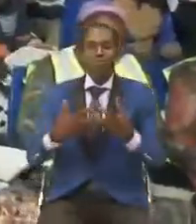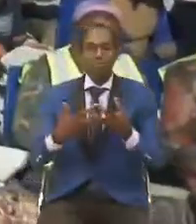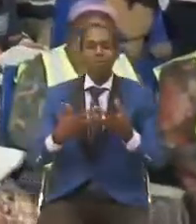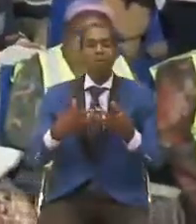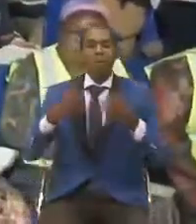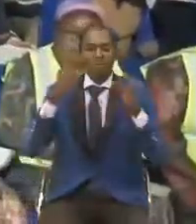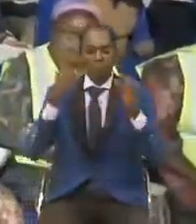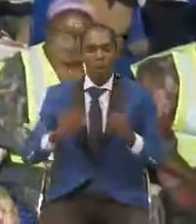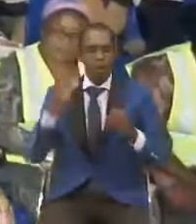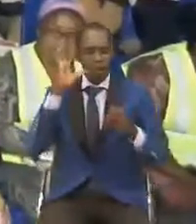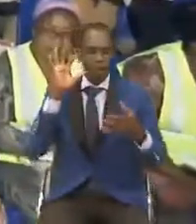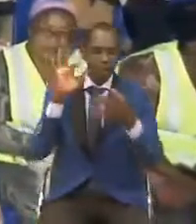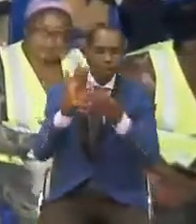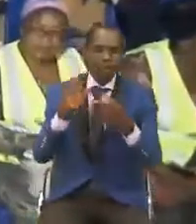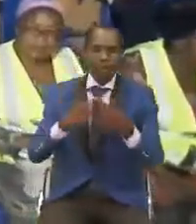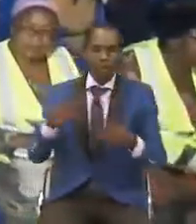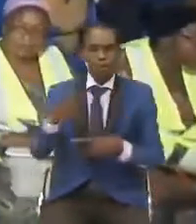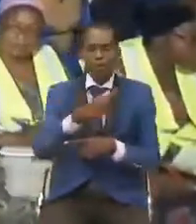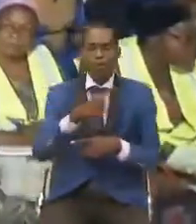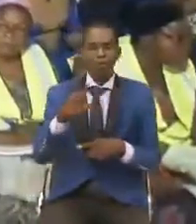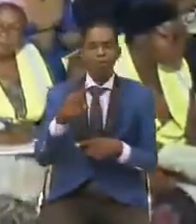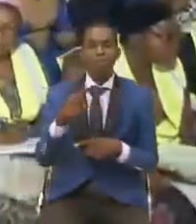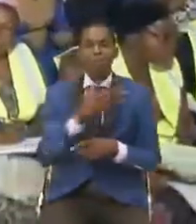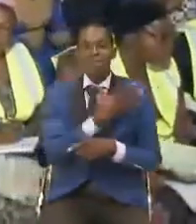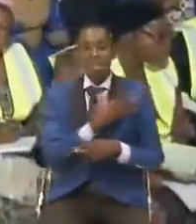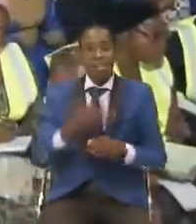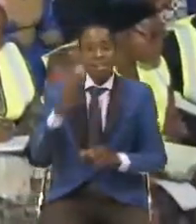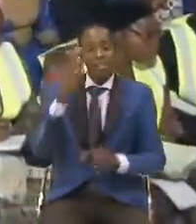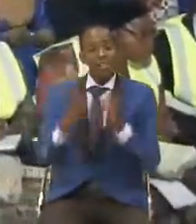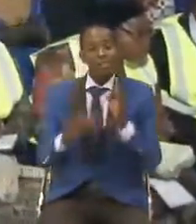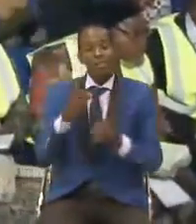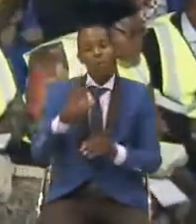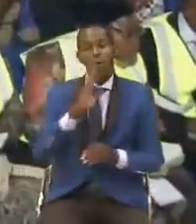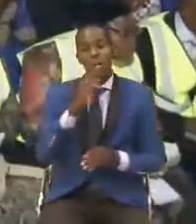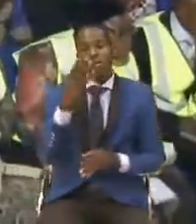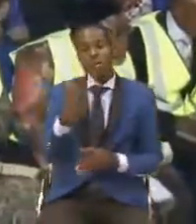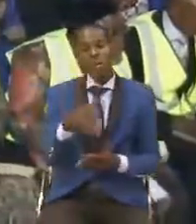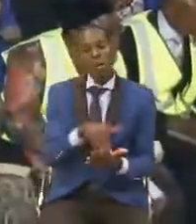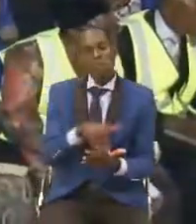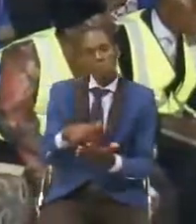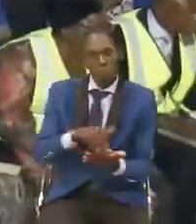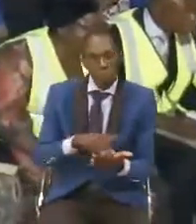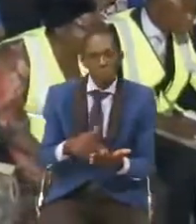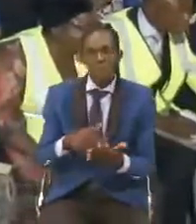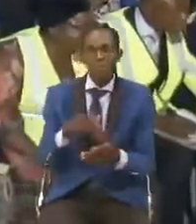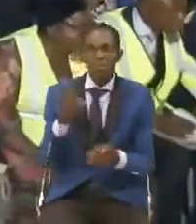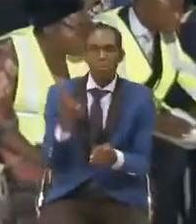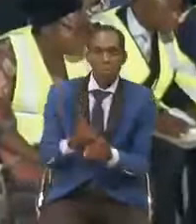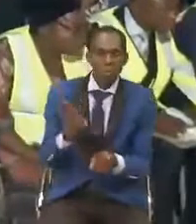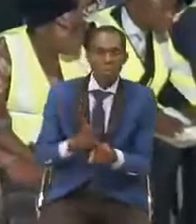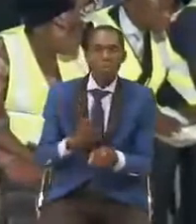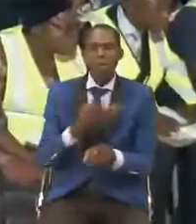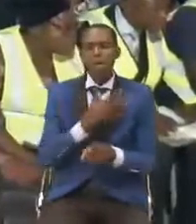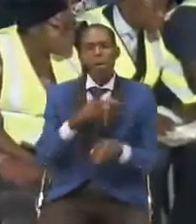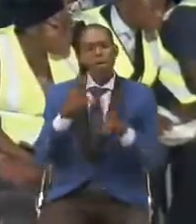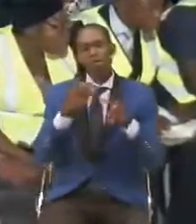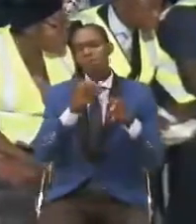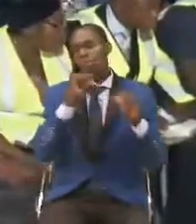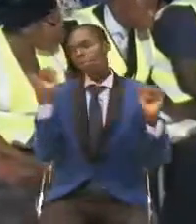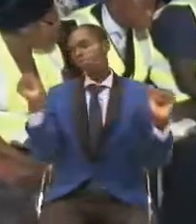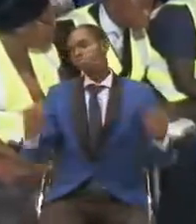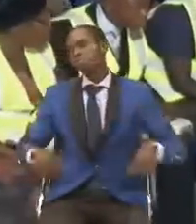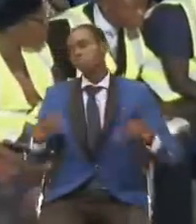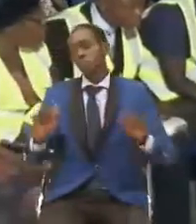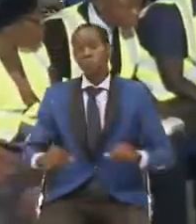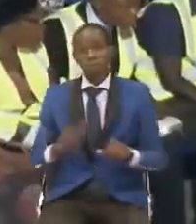like electricity, will be connected to you. Power will come. And if you have been there, you're